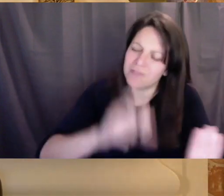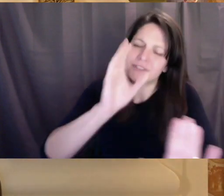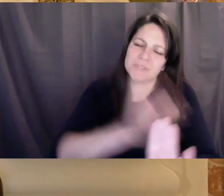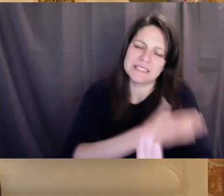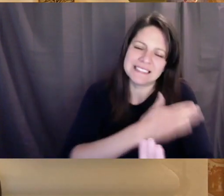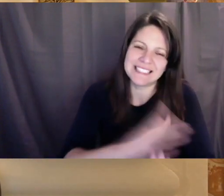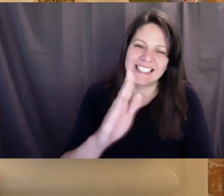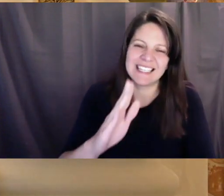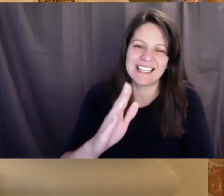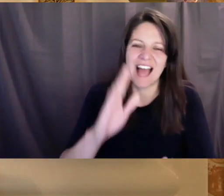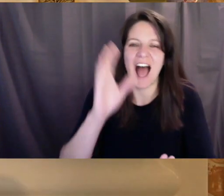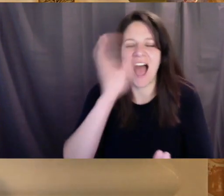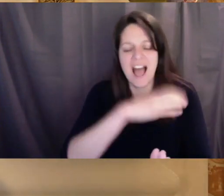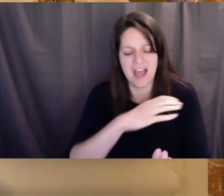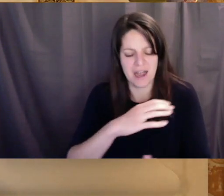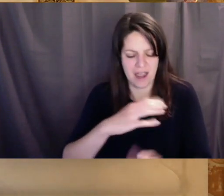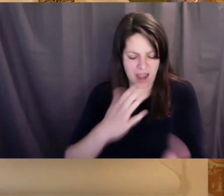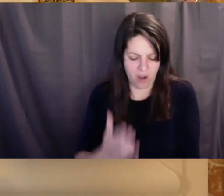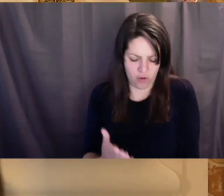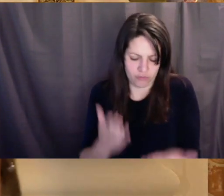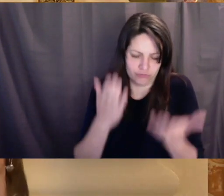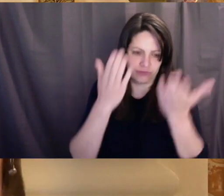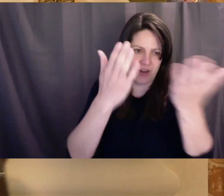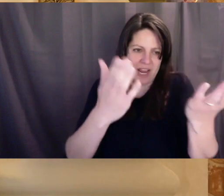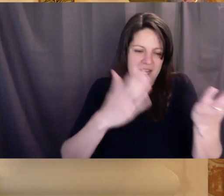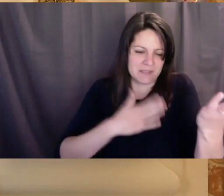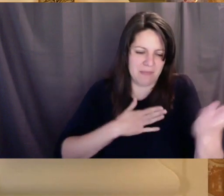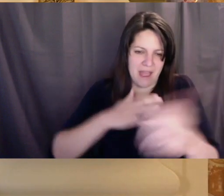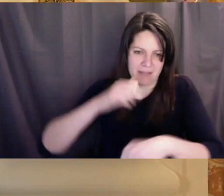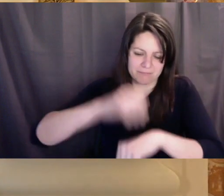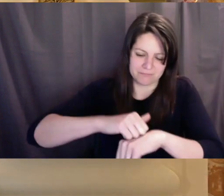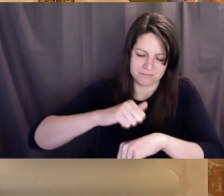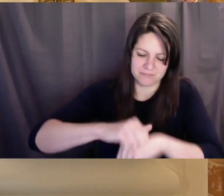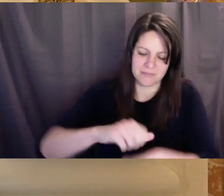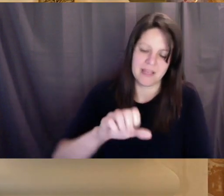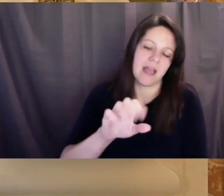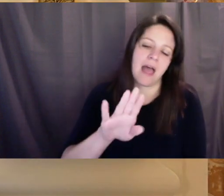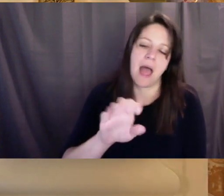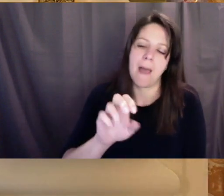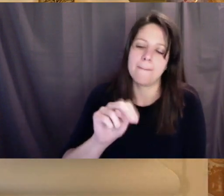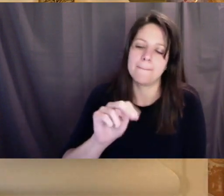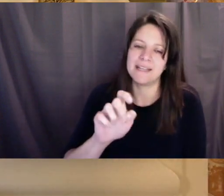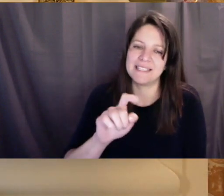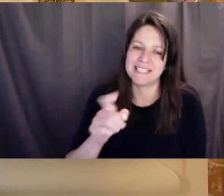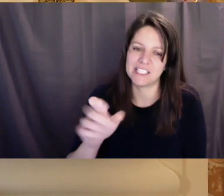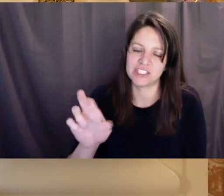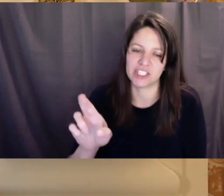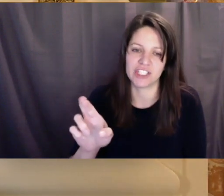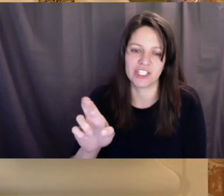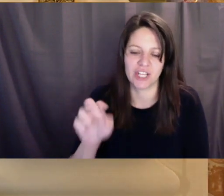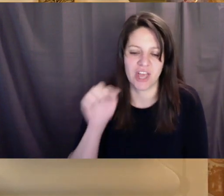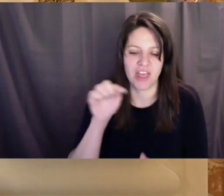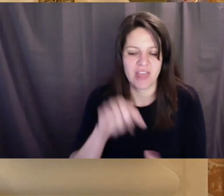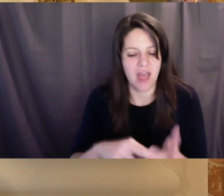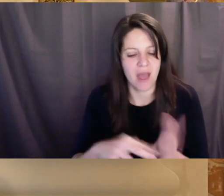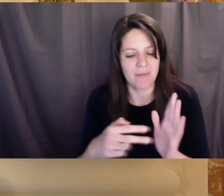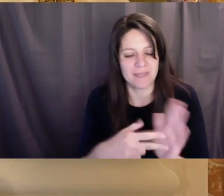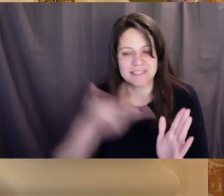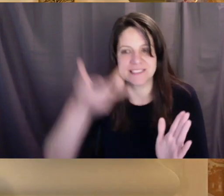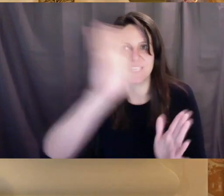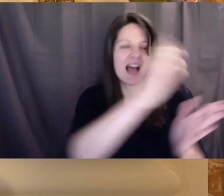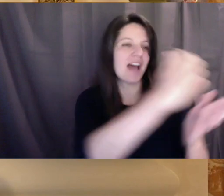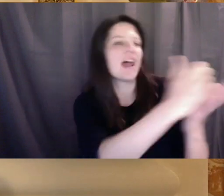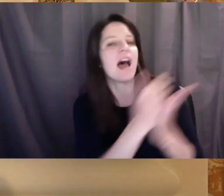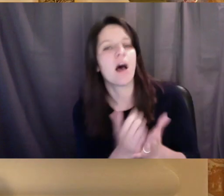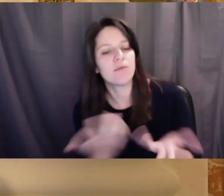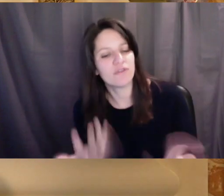Here I raise my Ebenezer. I couldn't help it. I love that song. And it's always seemed so odd to me, raise my Ebenezer, but that means literally the stone